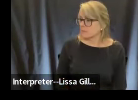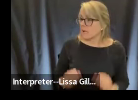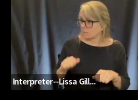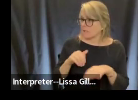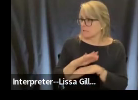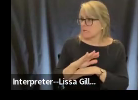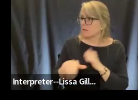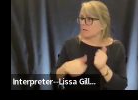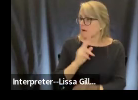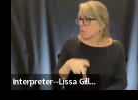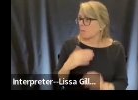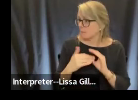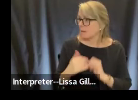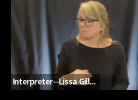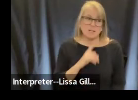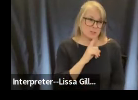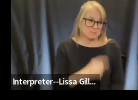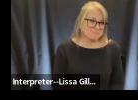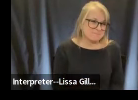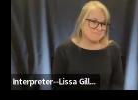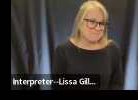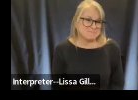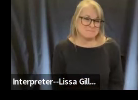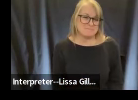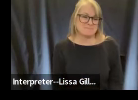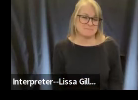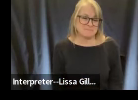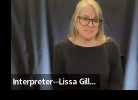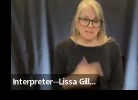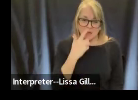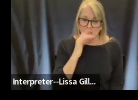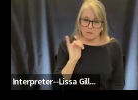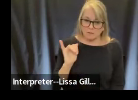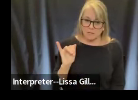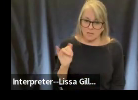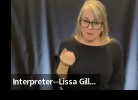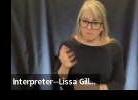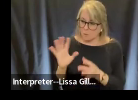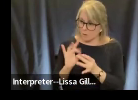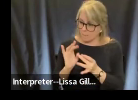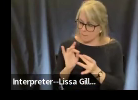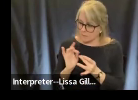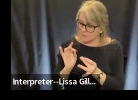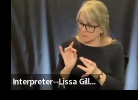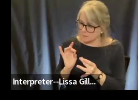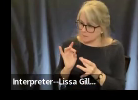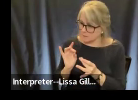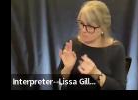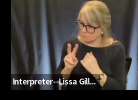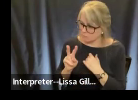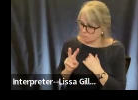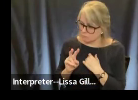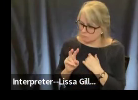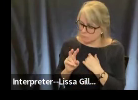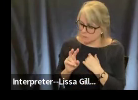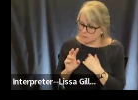follow-up email. Sure thing. Looks like we have a couple of comments. Oh no, this